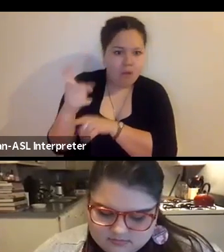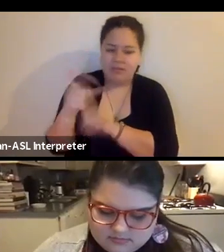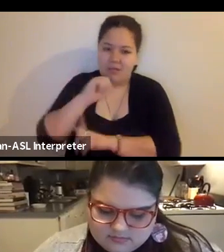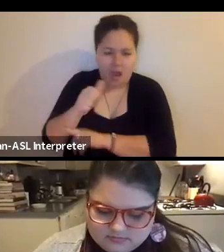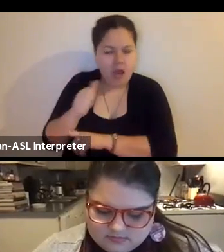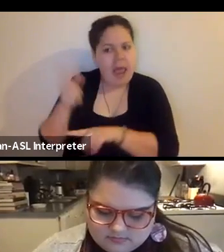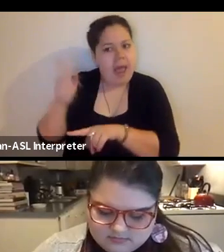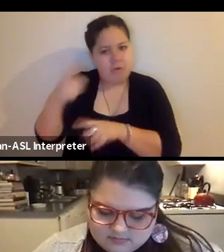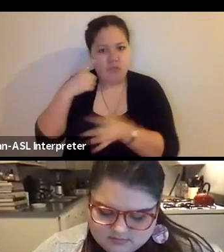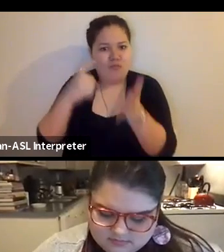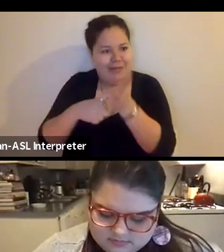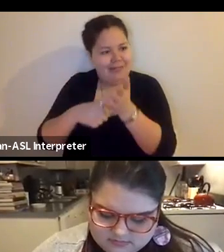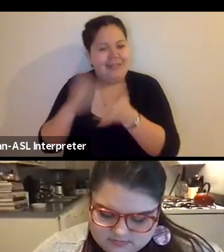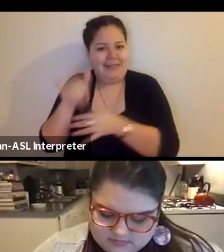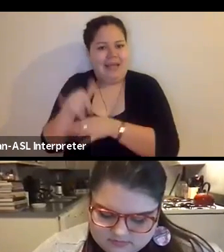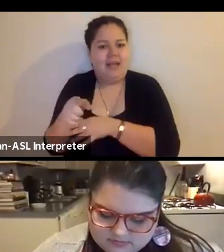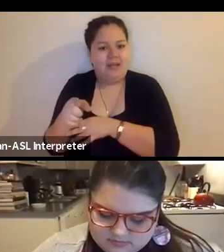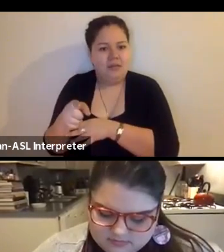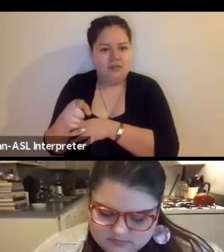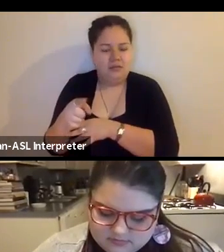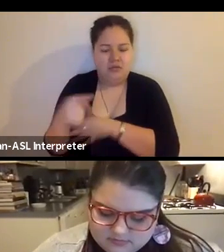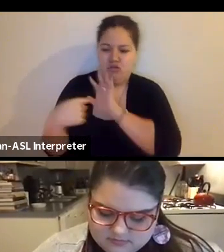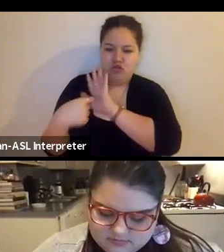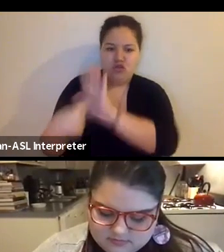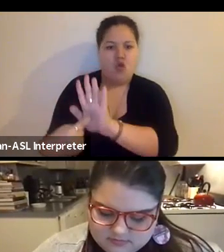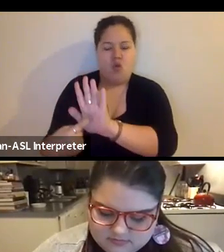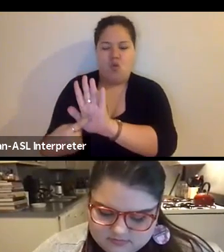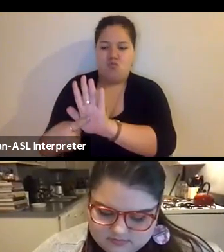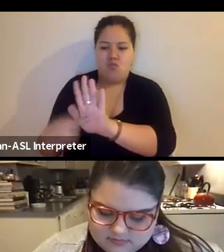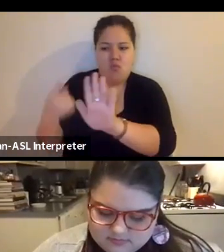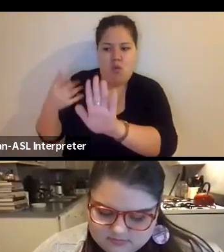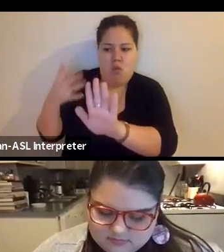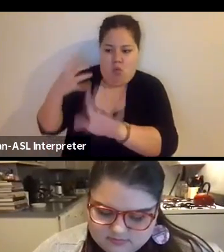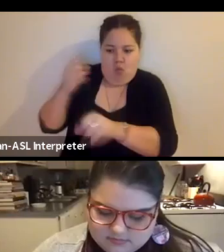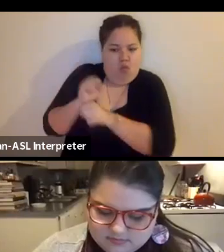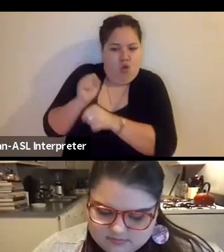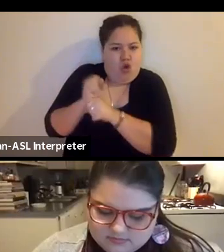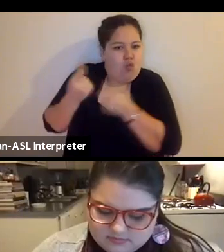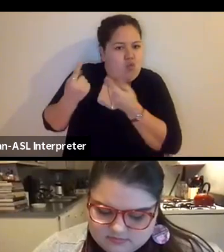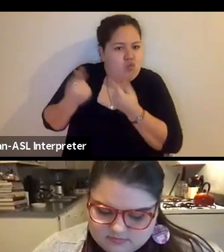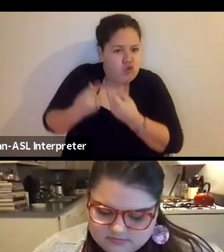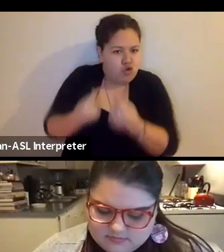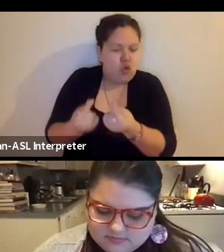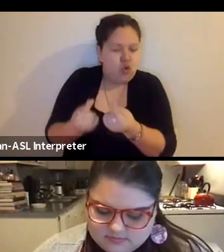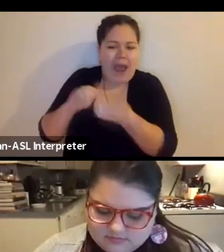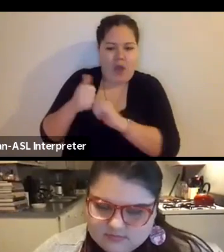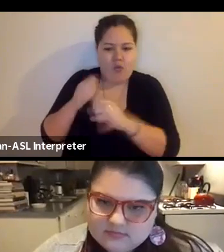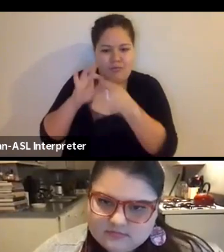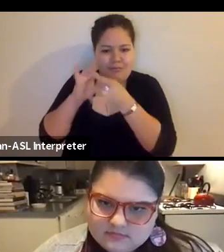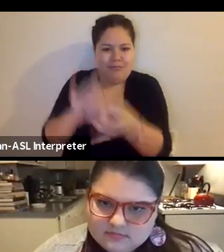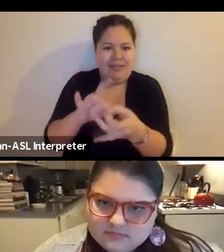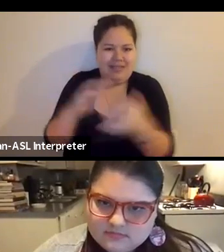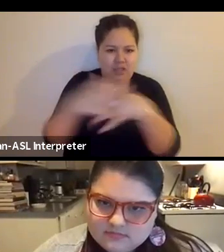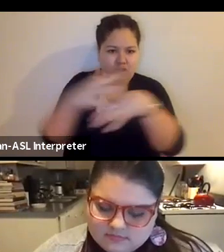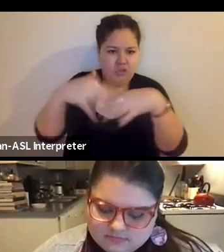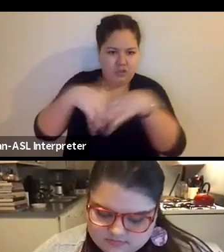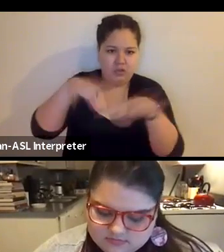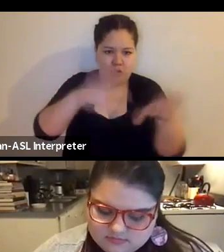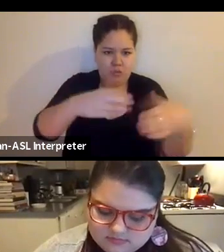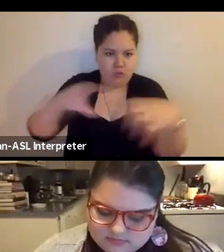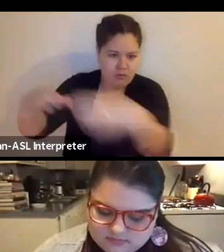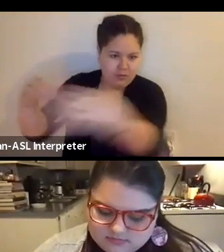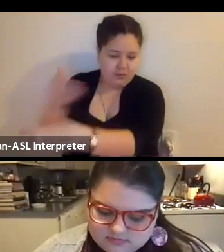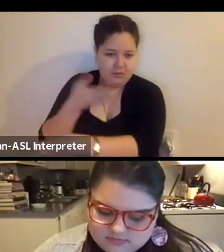And so, taking the time to craft that as part, to embed it in the work, like Jill was saying, so that part of